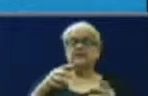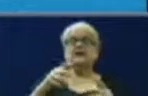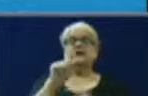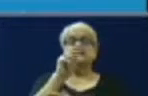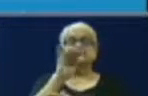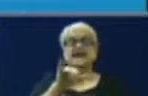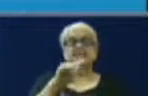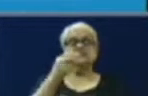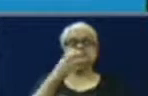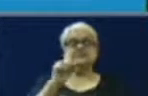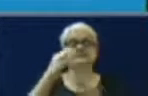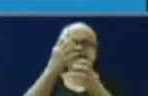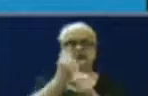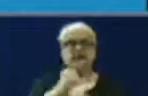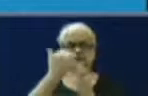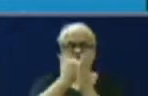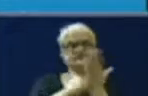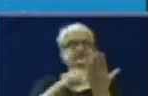the process.